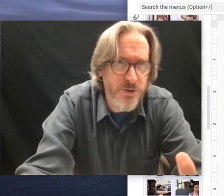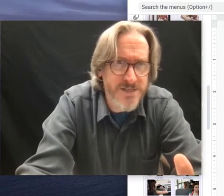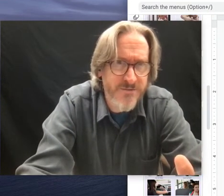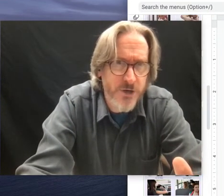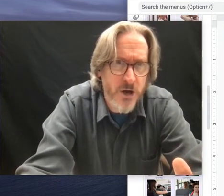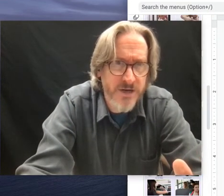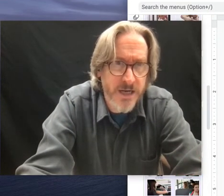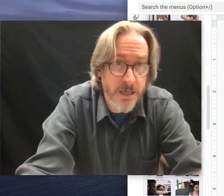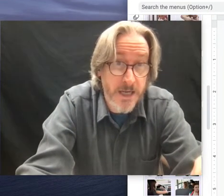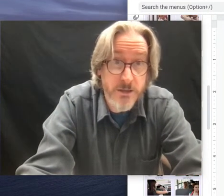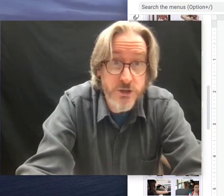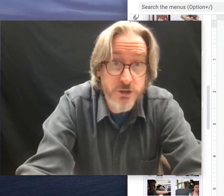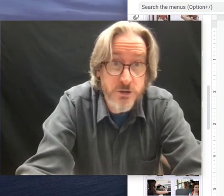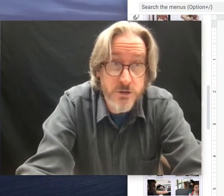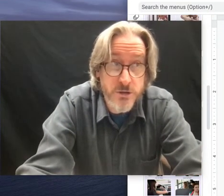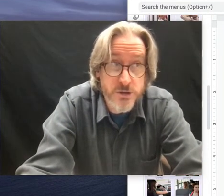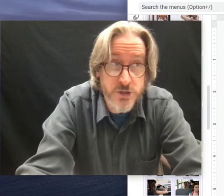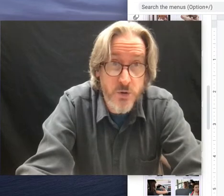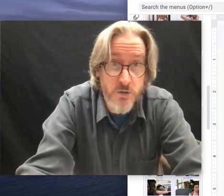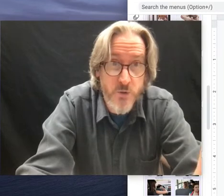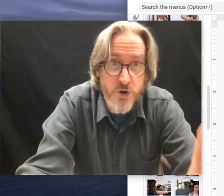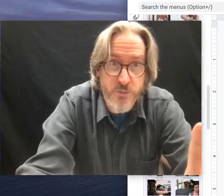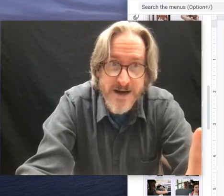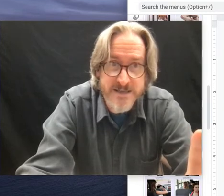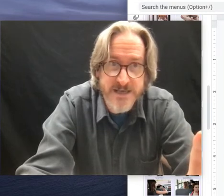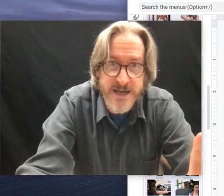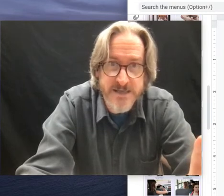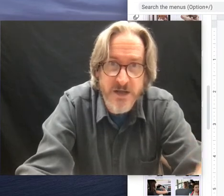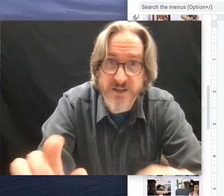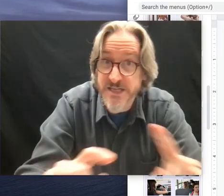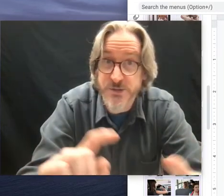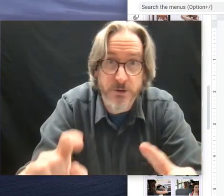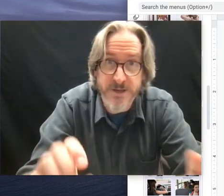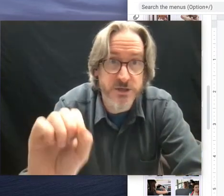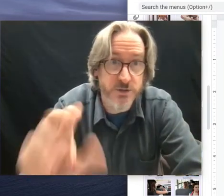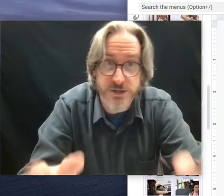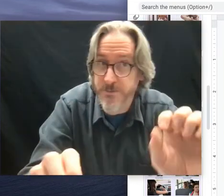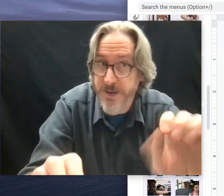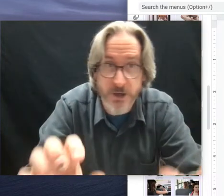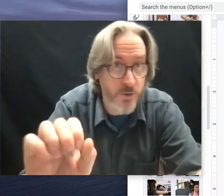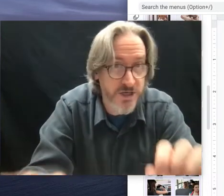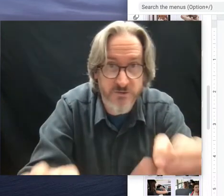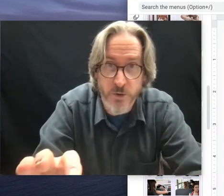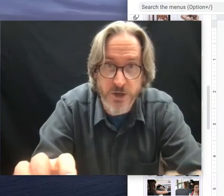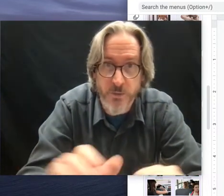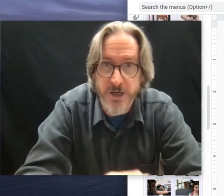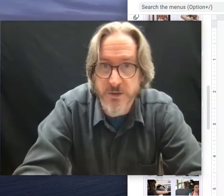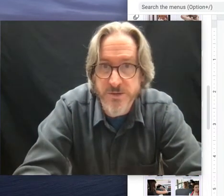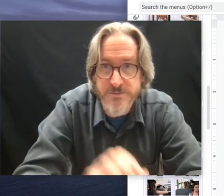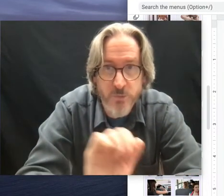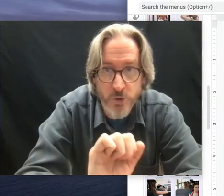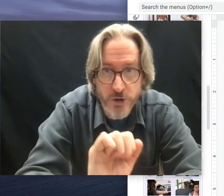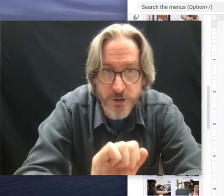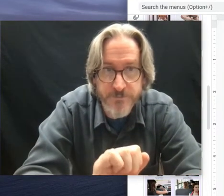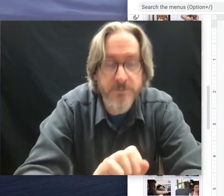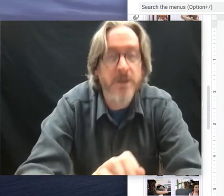Because we don't use it very often in English, so the more you practice it in ASL, the easier it'll be to just pick whichever one you want to